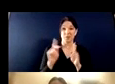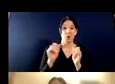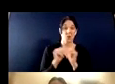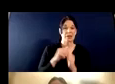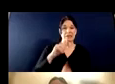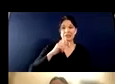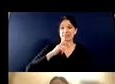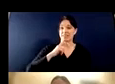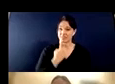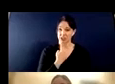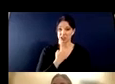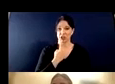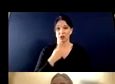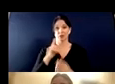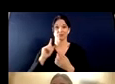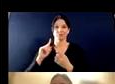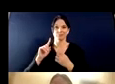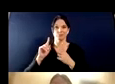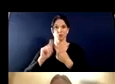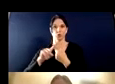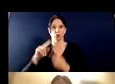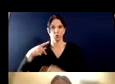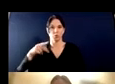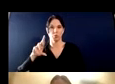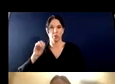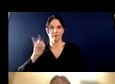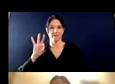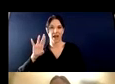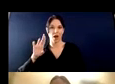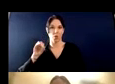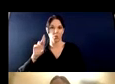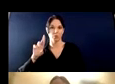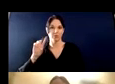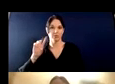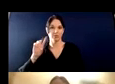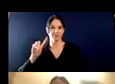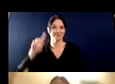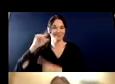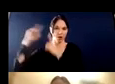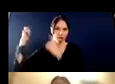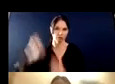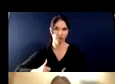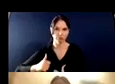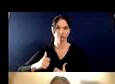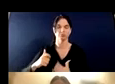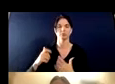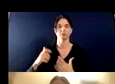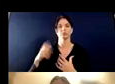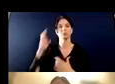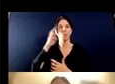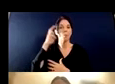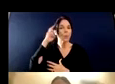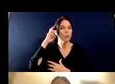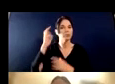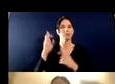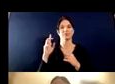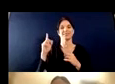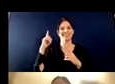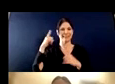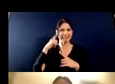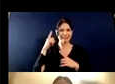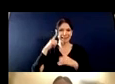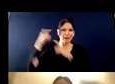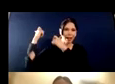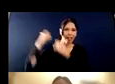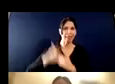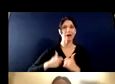difference. A cochlear implant is an option when the degree of hearing difference is so great that the sound